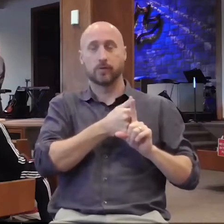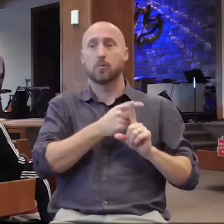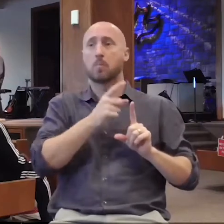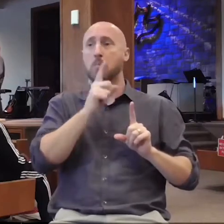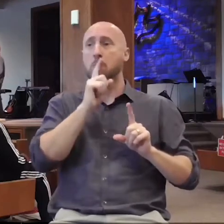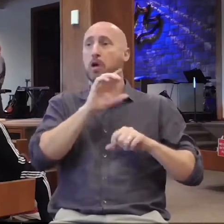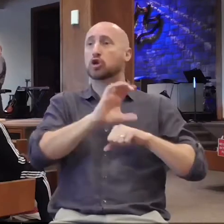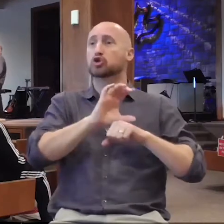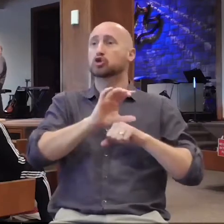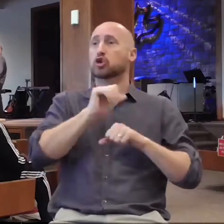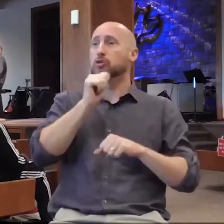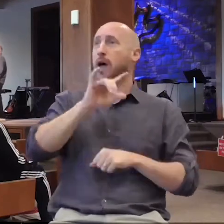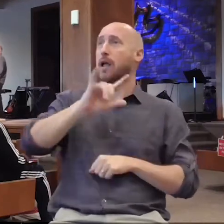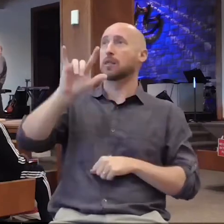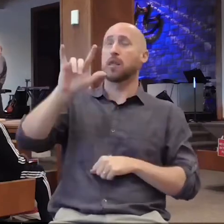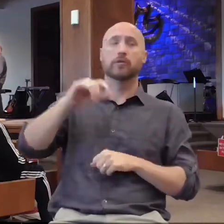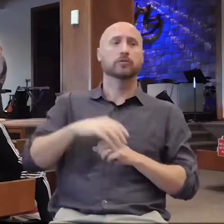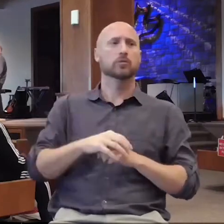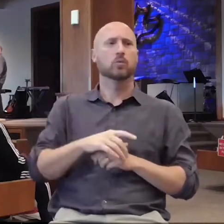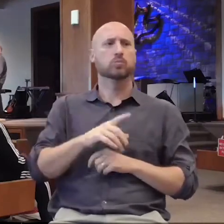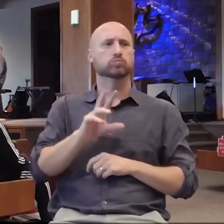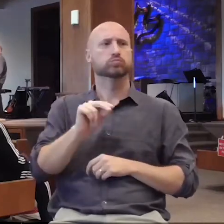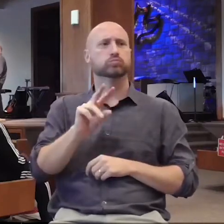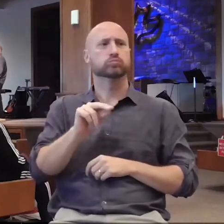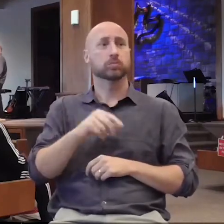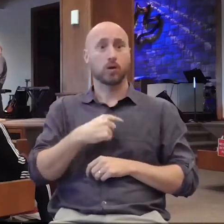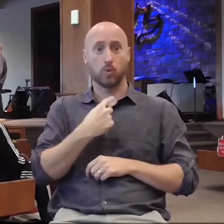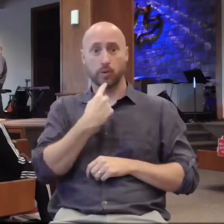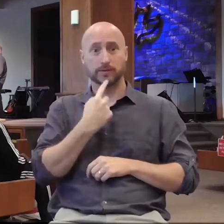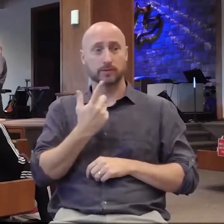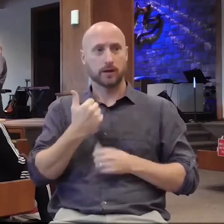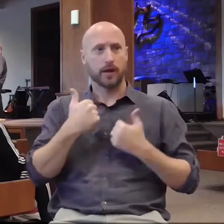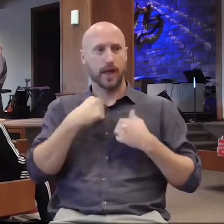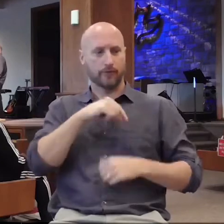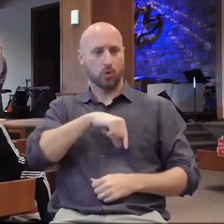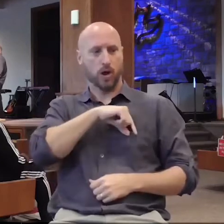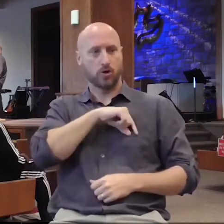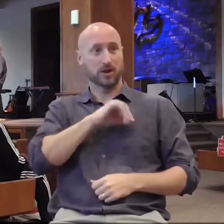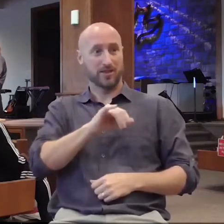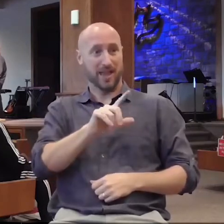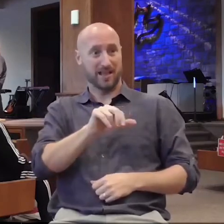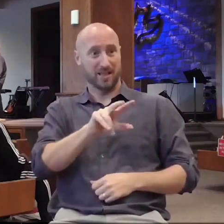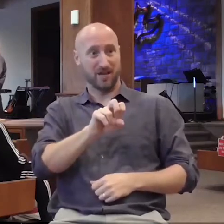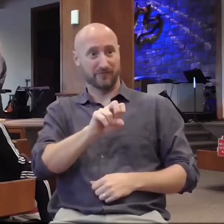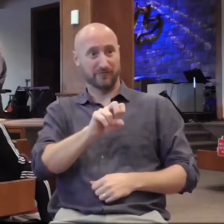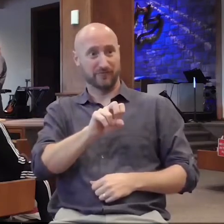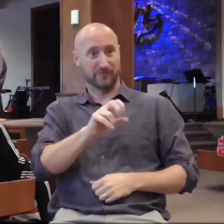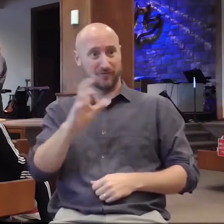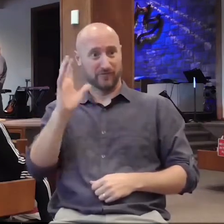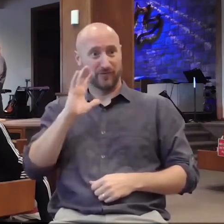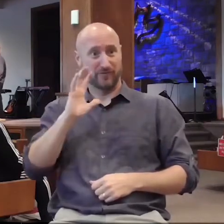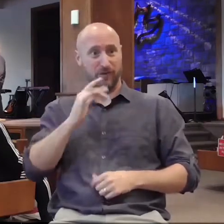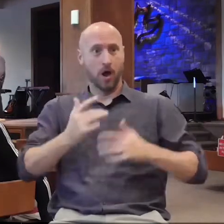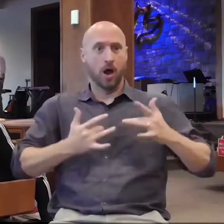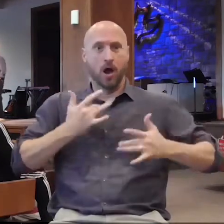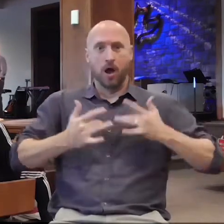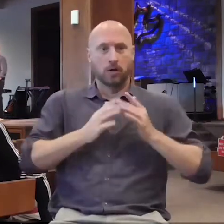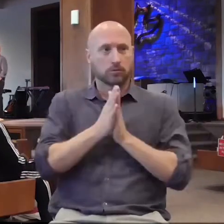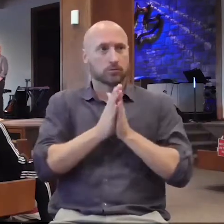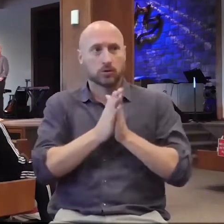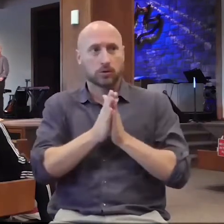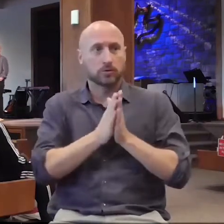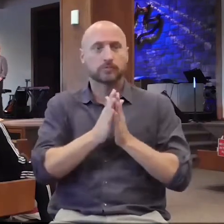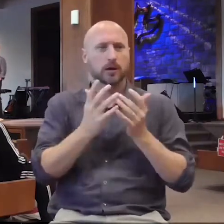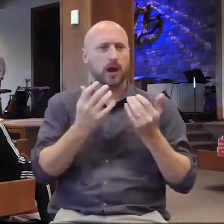What he says is, there's a quality to that love that used to be there that isn't there